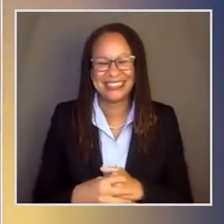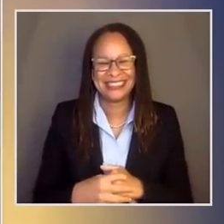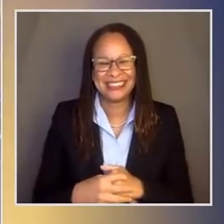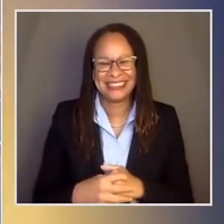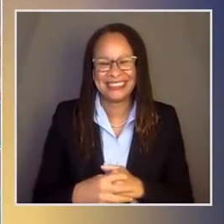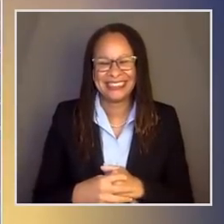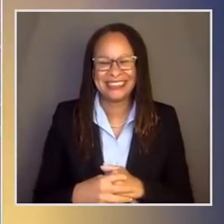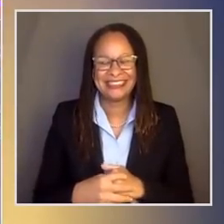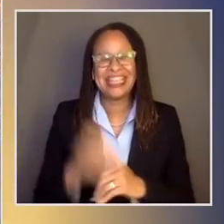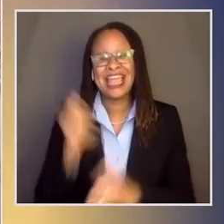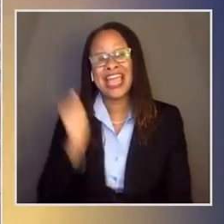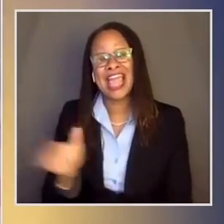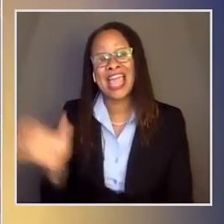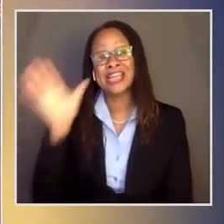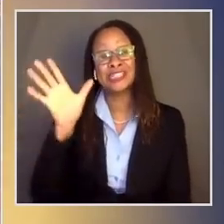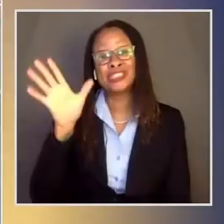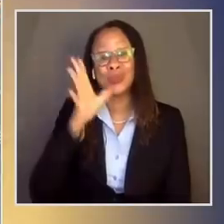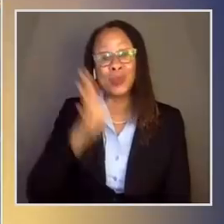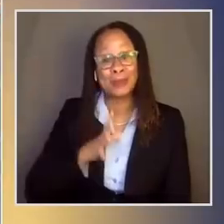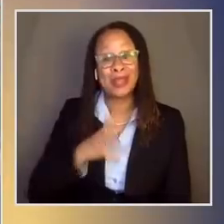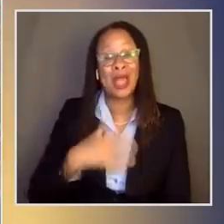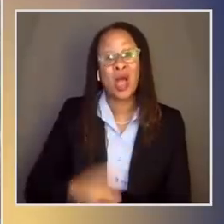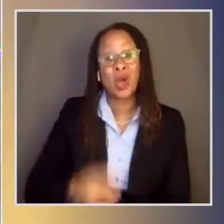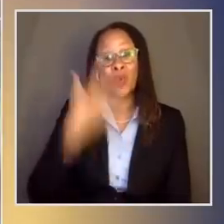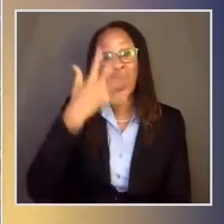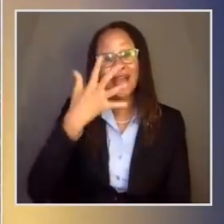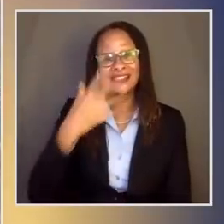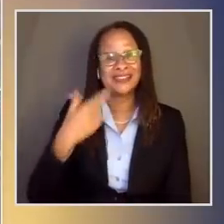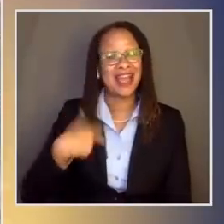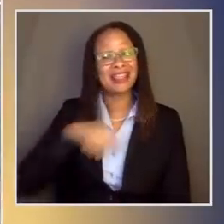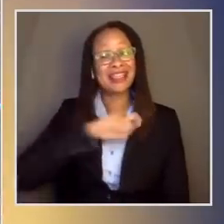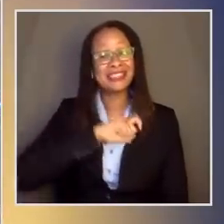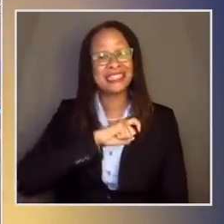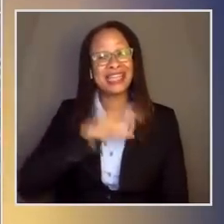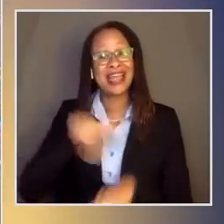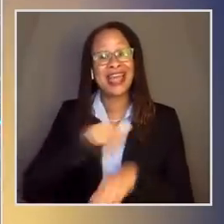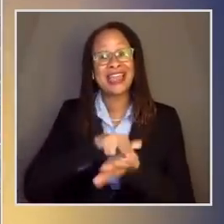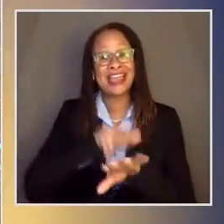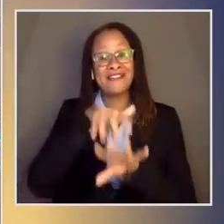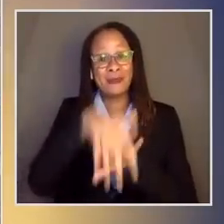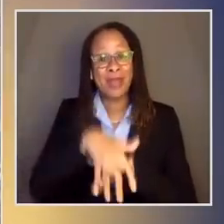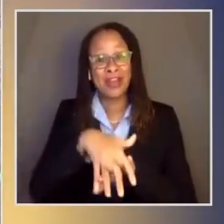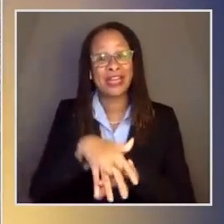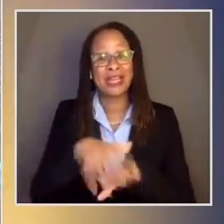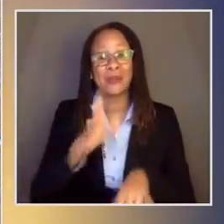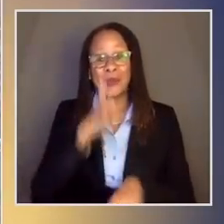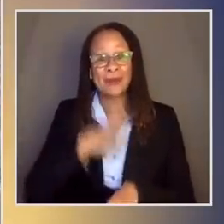Asian, white, Latina, Native American women,